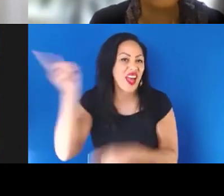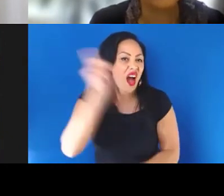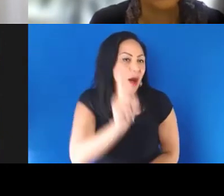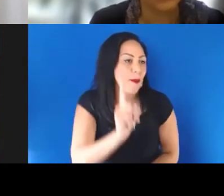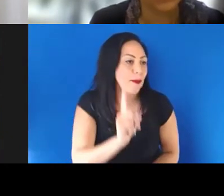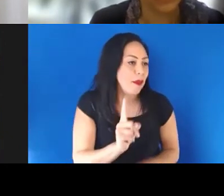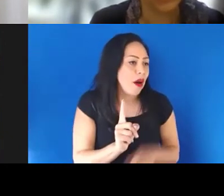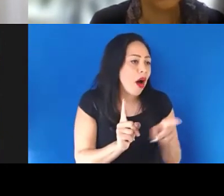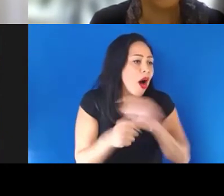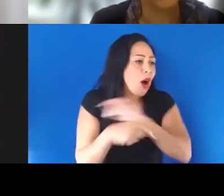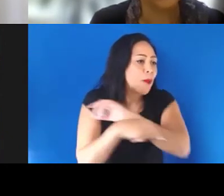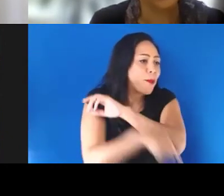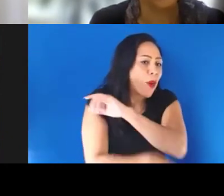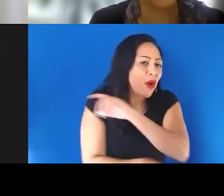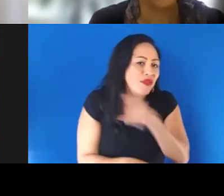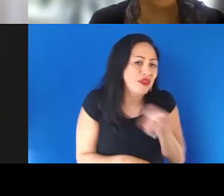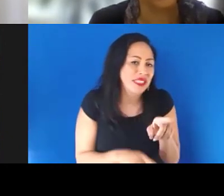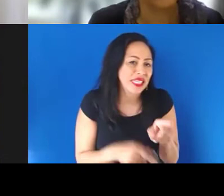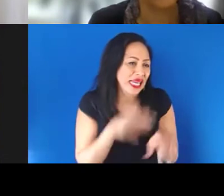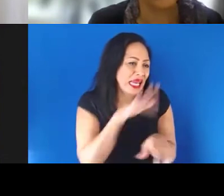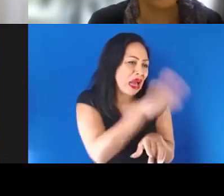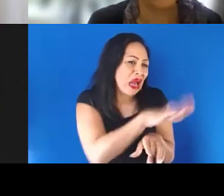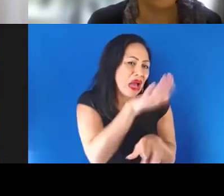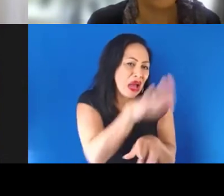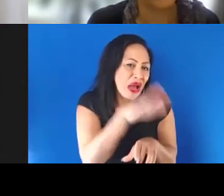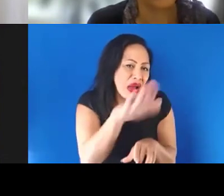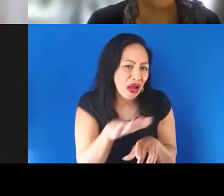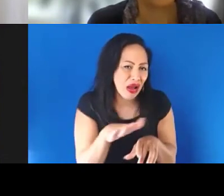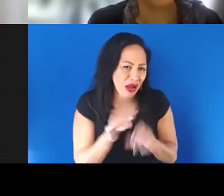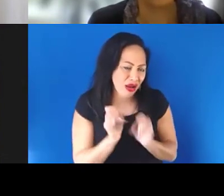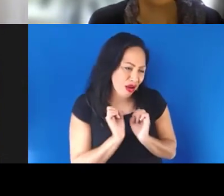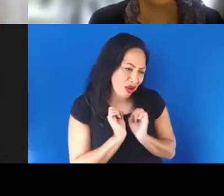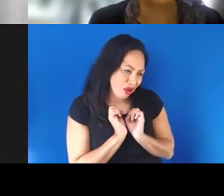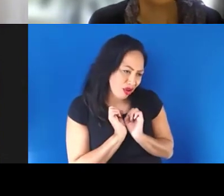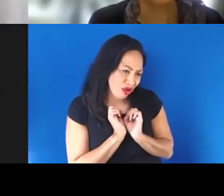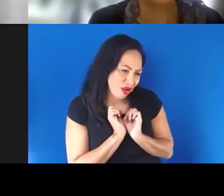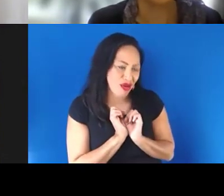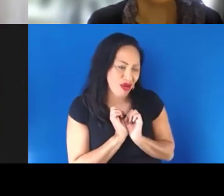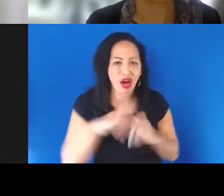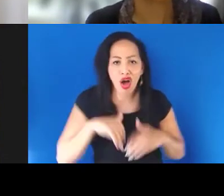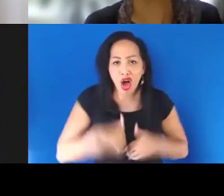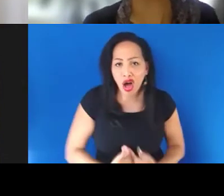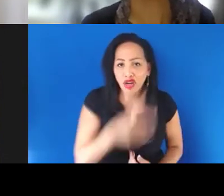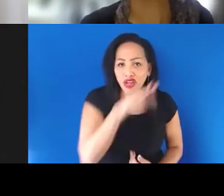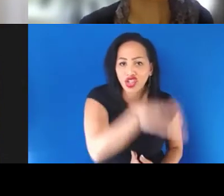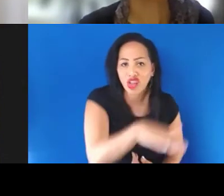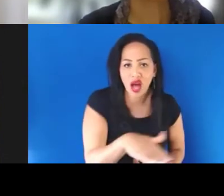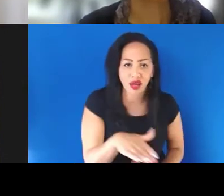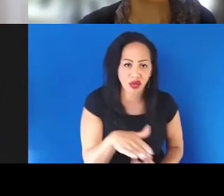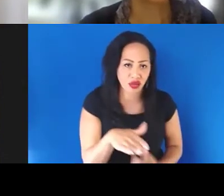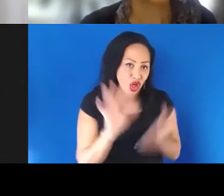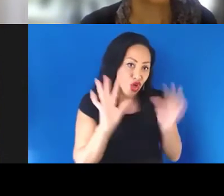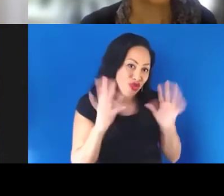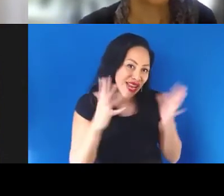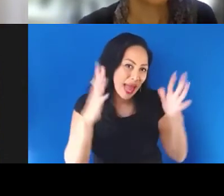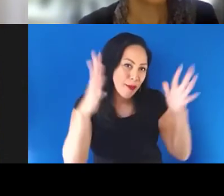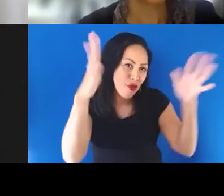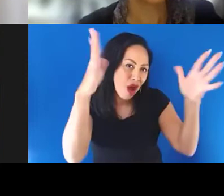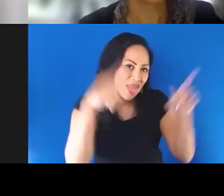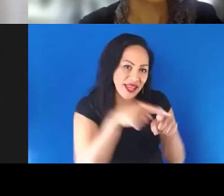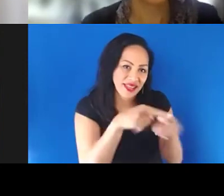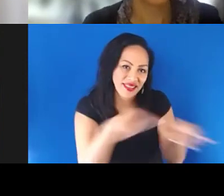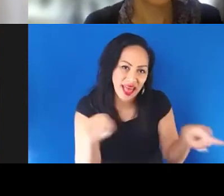make everybody very sympathetic to a dirty looking, hungry child with little flies on their faces.